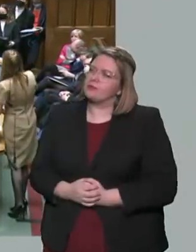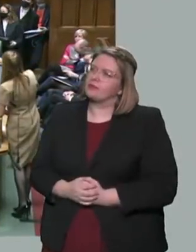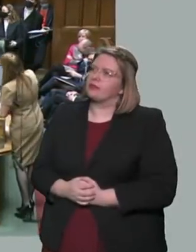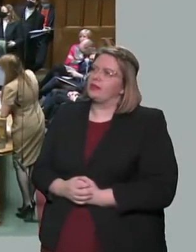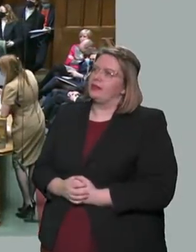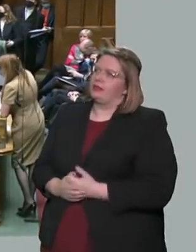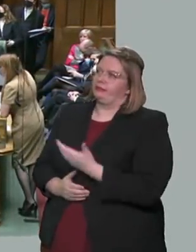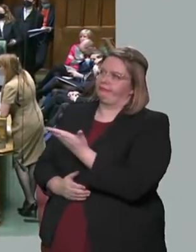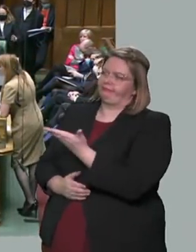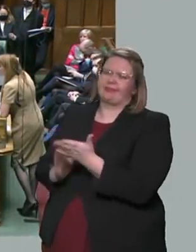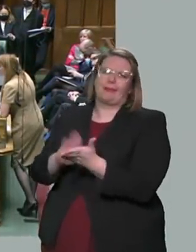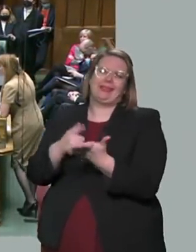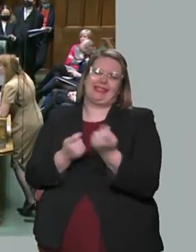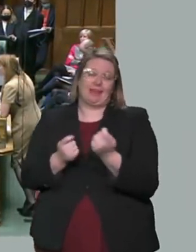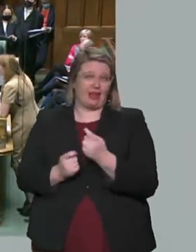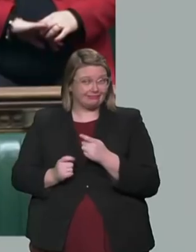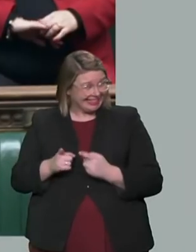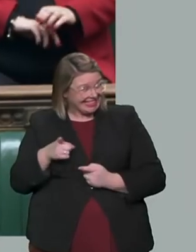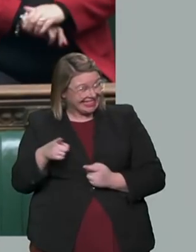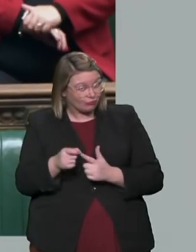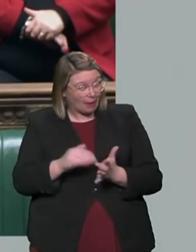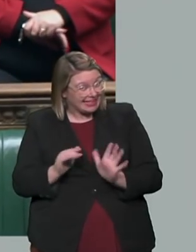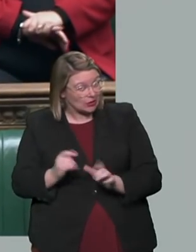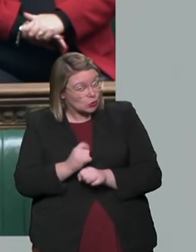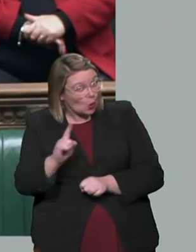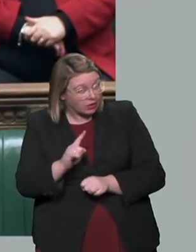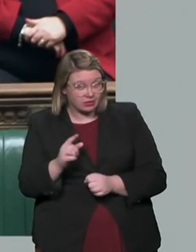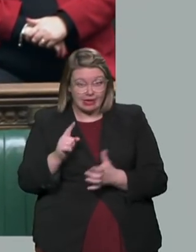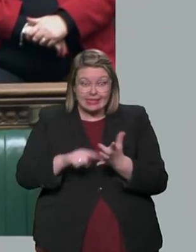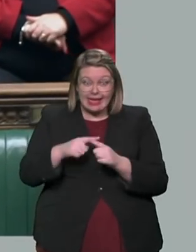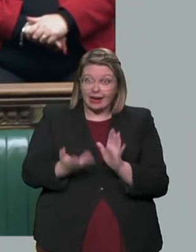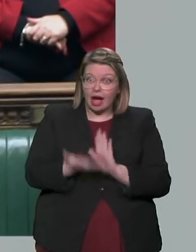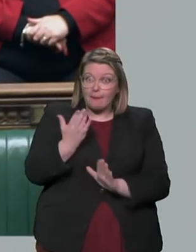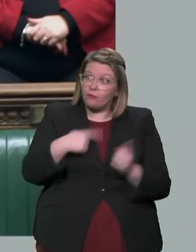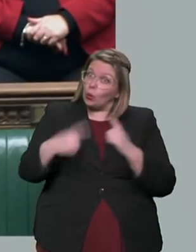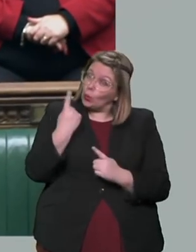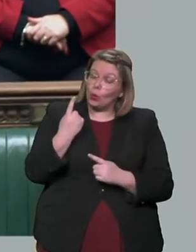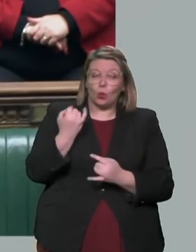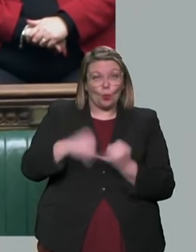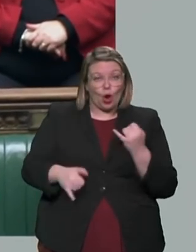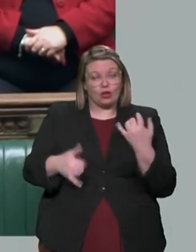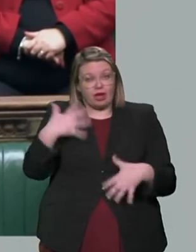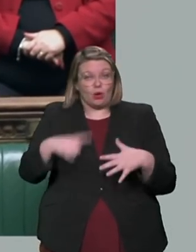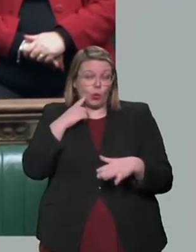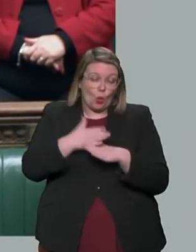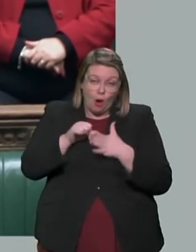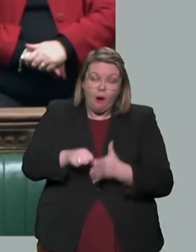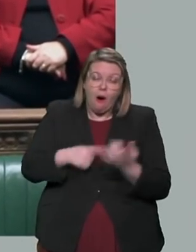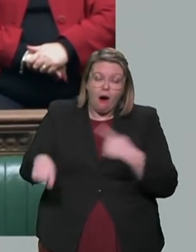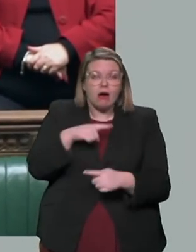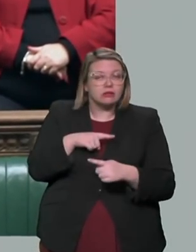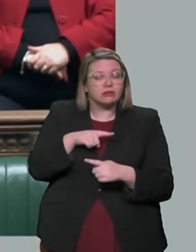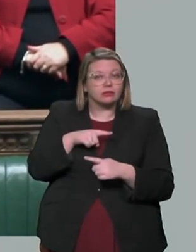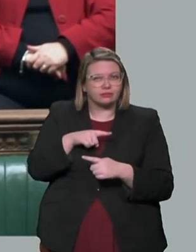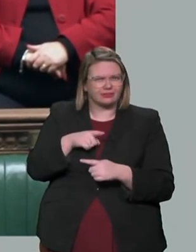Mr. Speaker, I'll tell you what this Prime Minister is doing. He's increasing taxes to the hard-working people of this country. That's what he's doing. That's